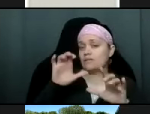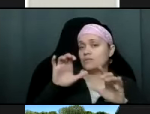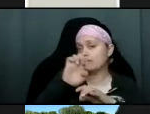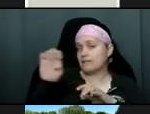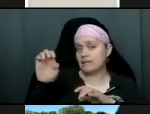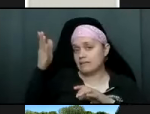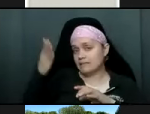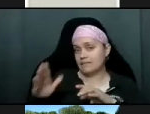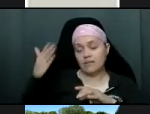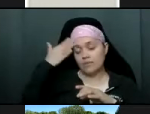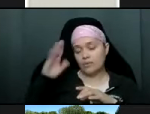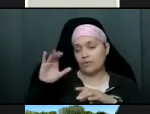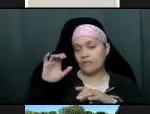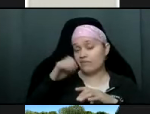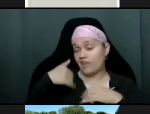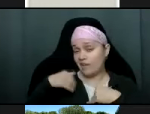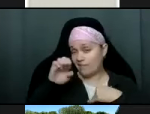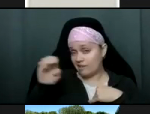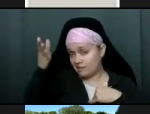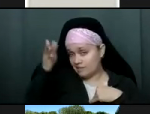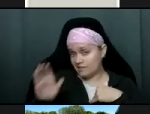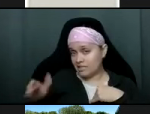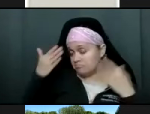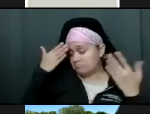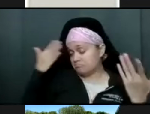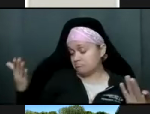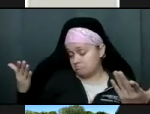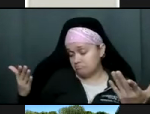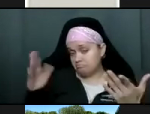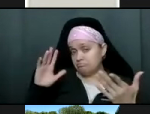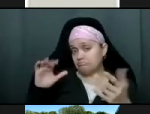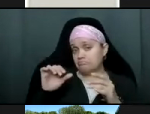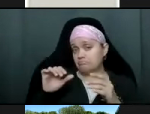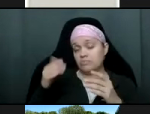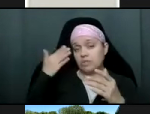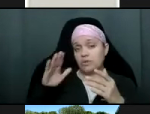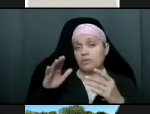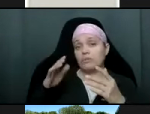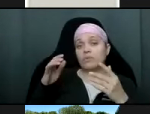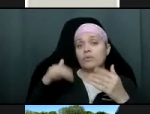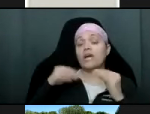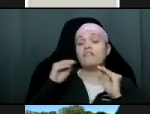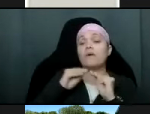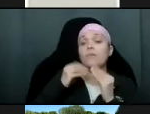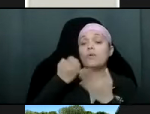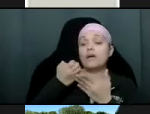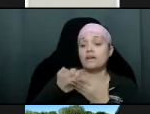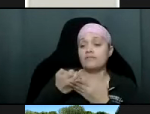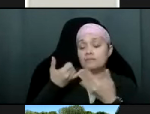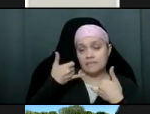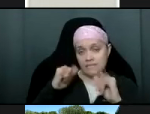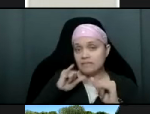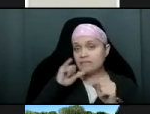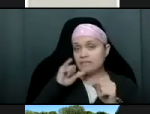know if there even is an east side that is substantial. We don't know. We have more evidence, but it's still not all the